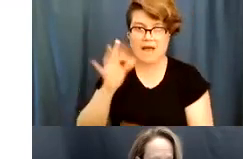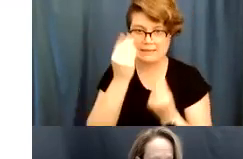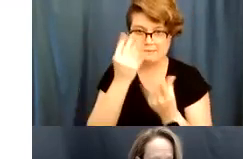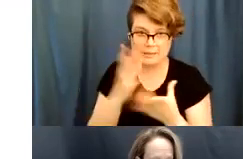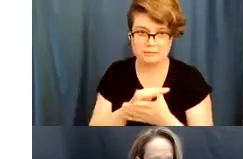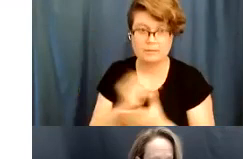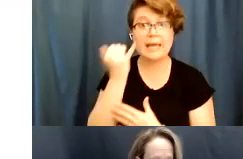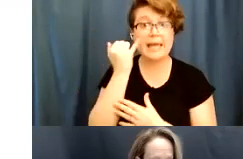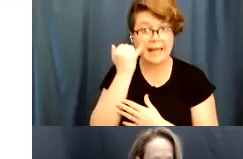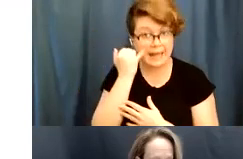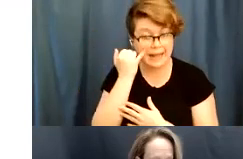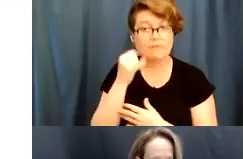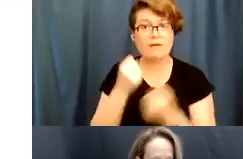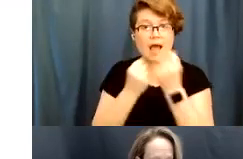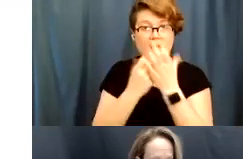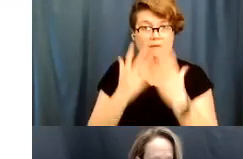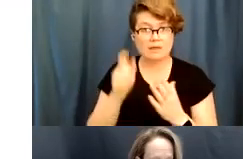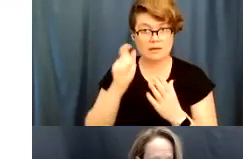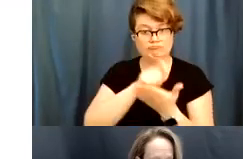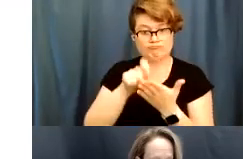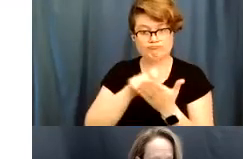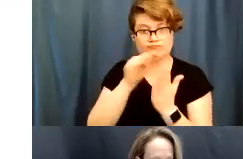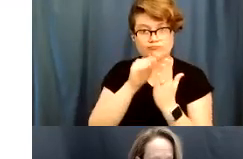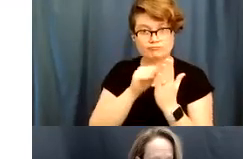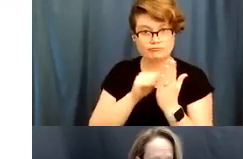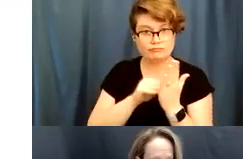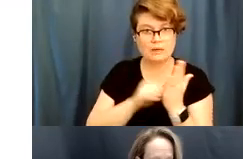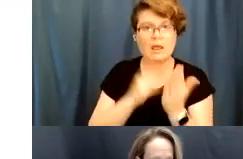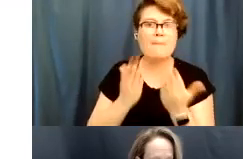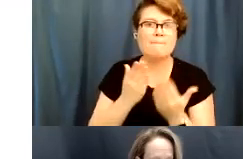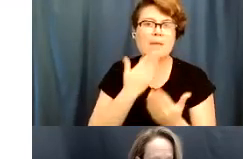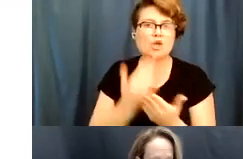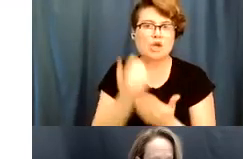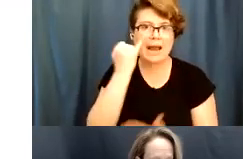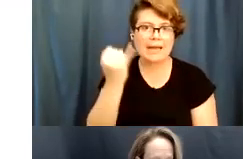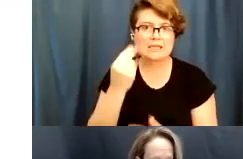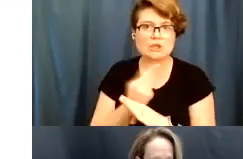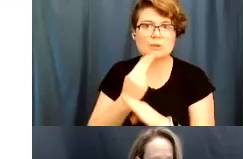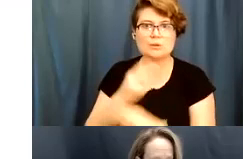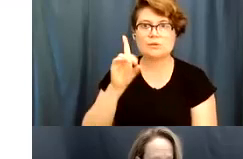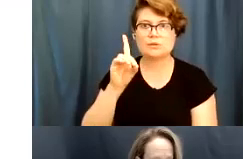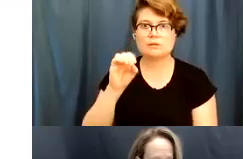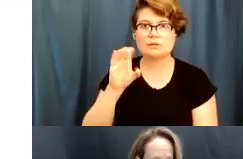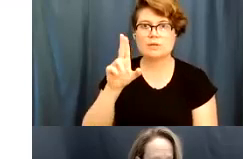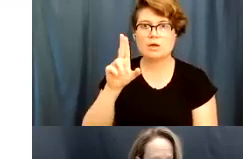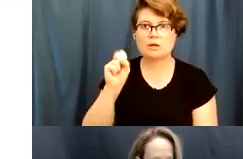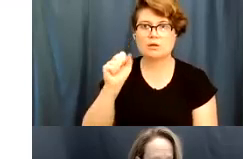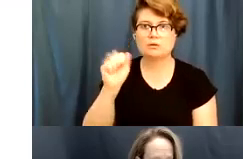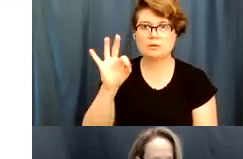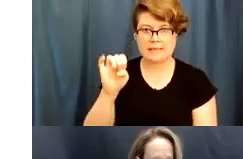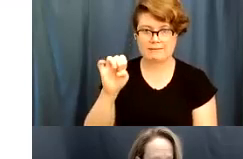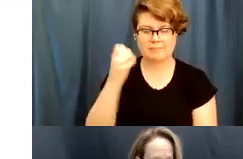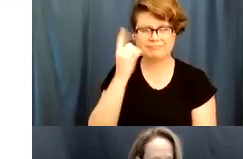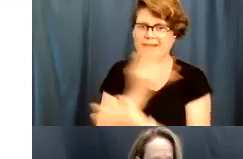abuse, you might consider asking them to use Docusafe. So Docusafe is a free app that helps survivors